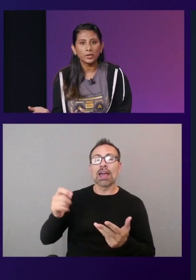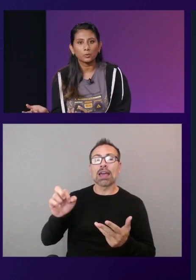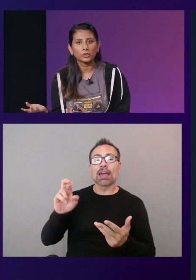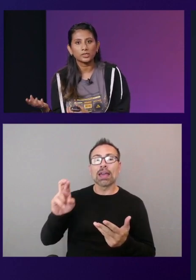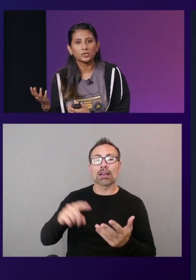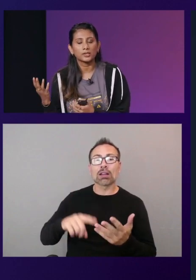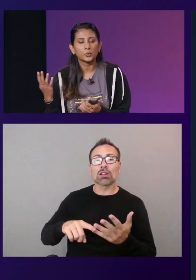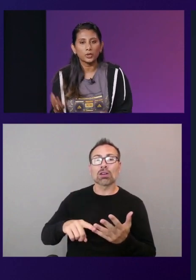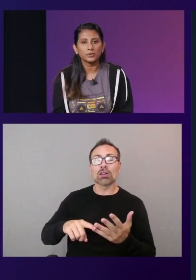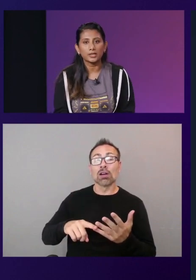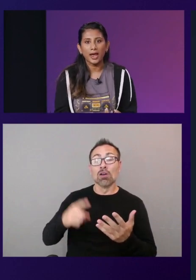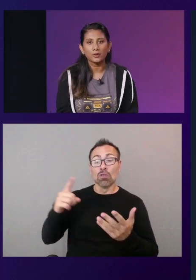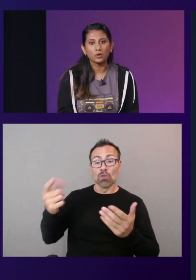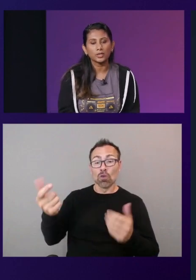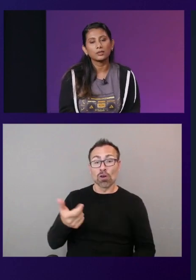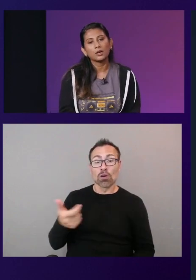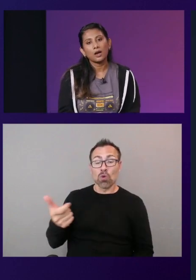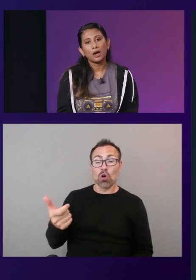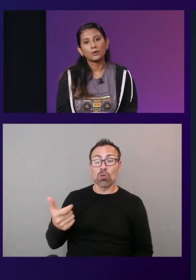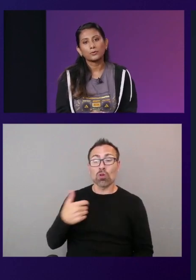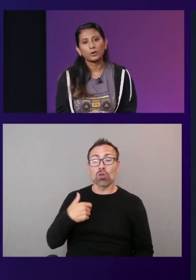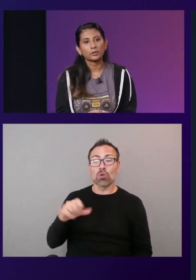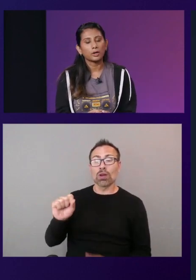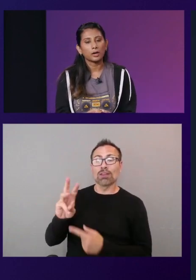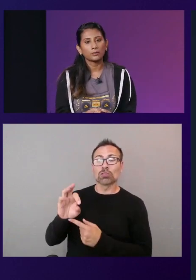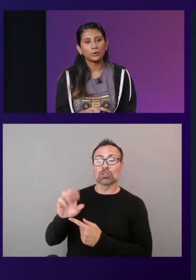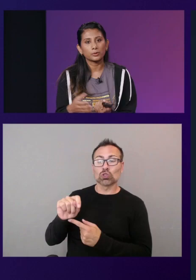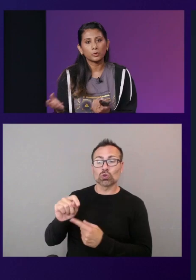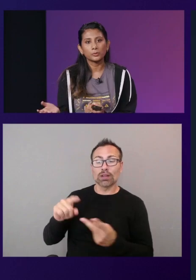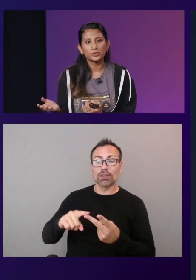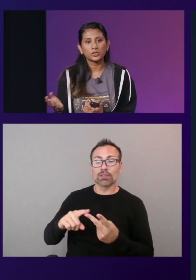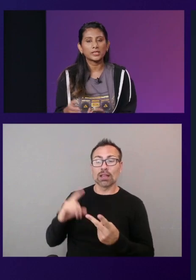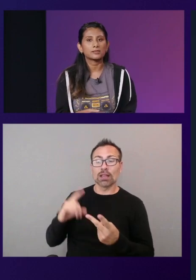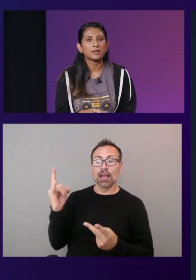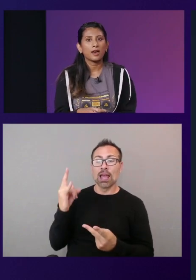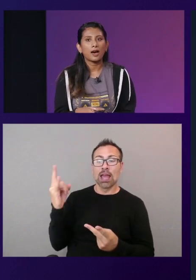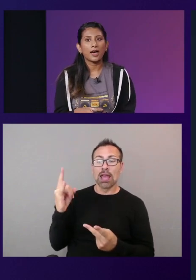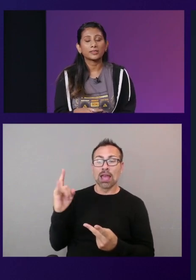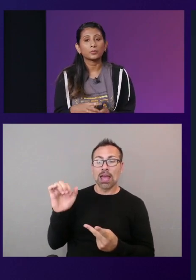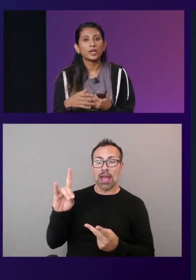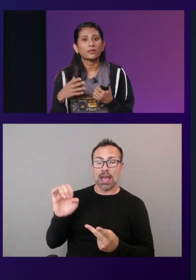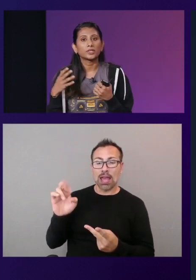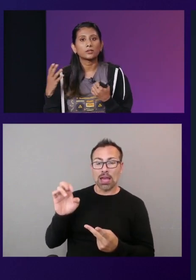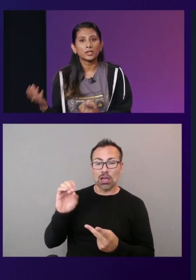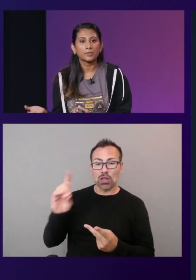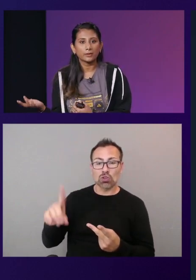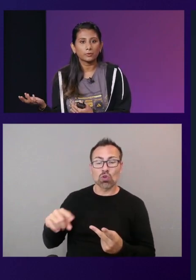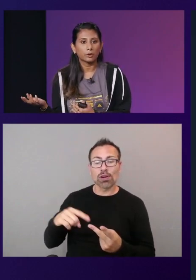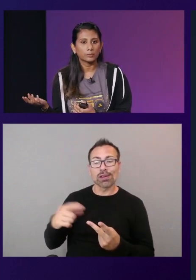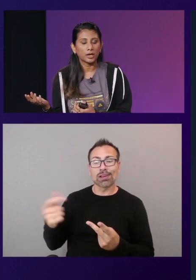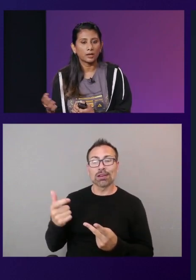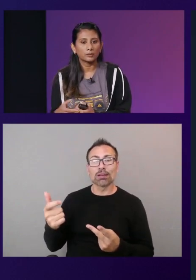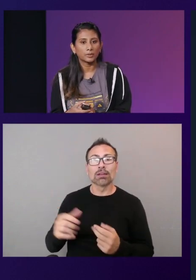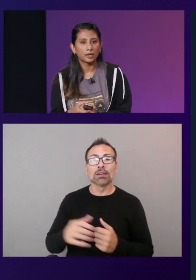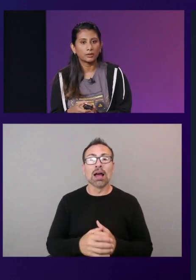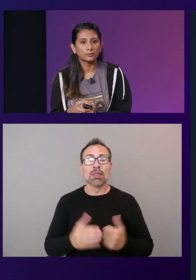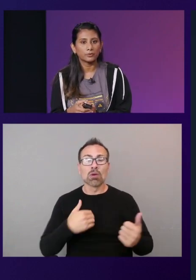native frameworks such as Swift and Android for the mobile screens. And then we have the